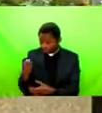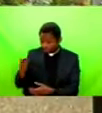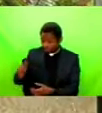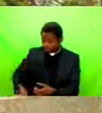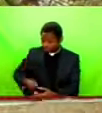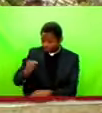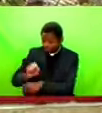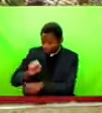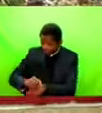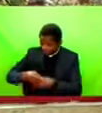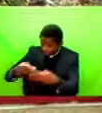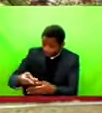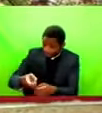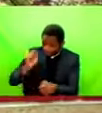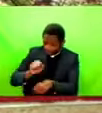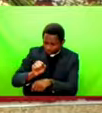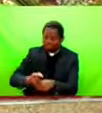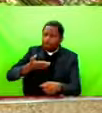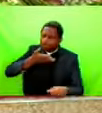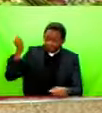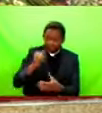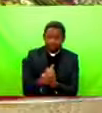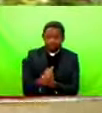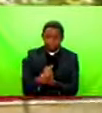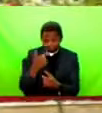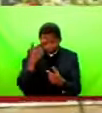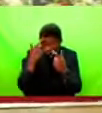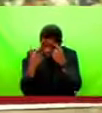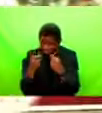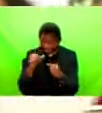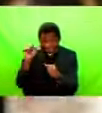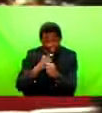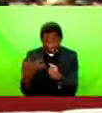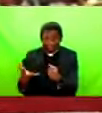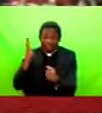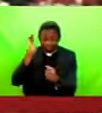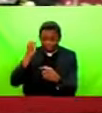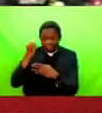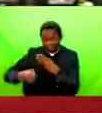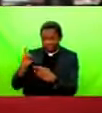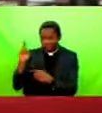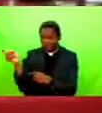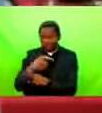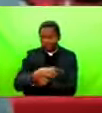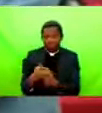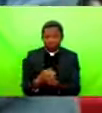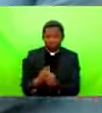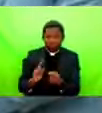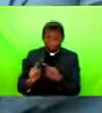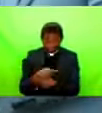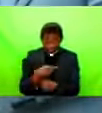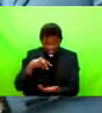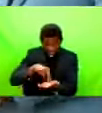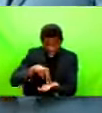For everything comes to an end one day. Today, as he's standing here,